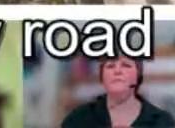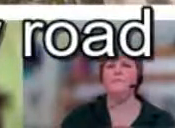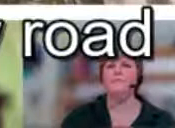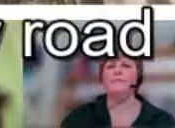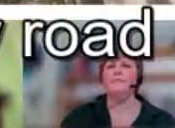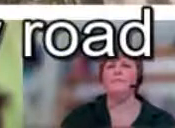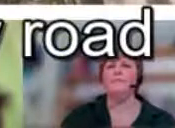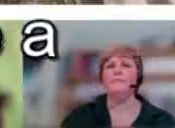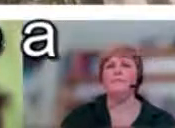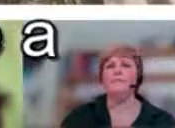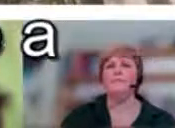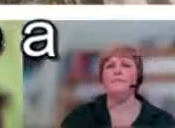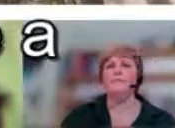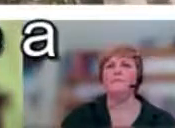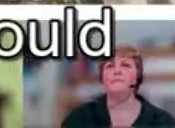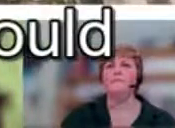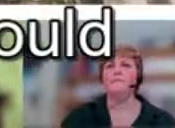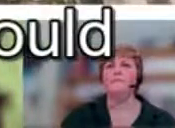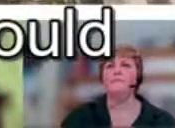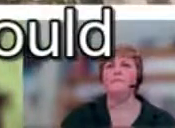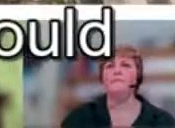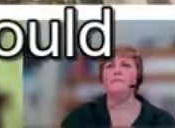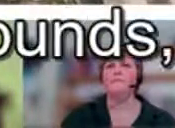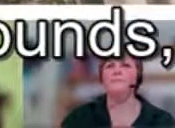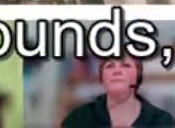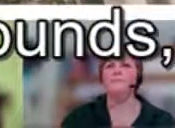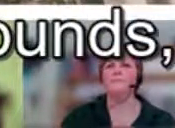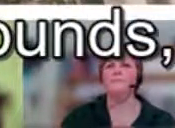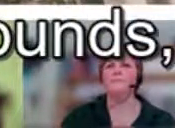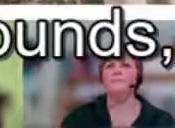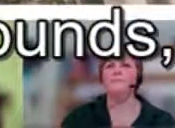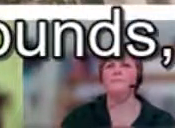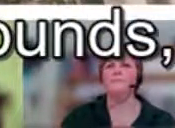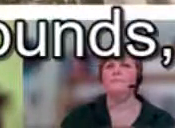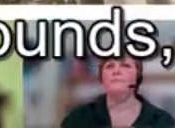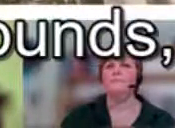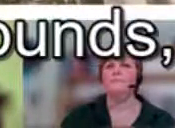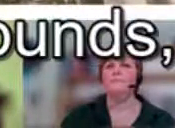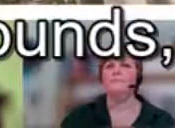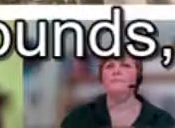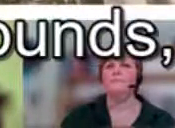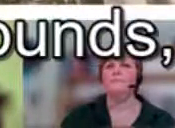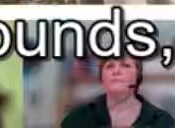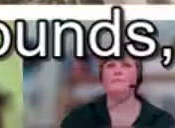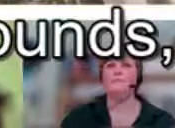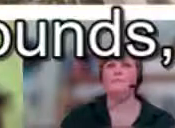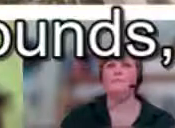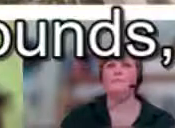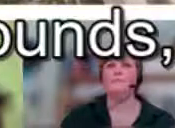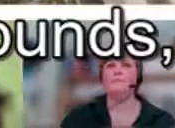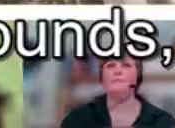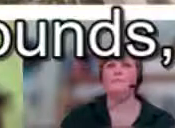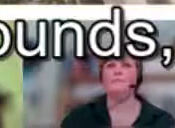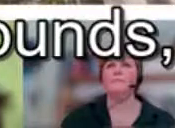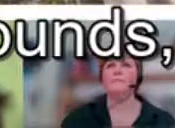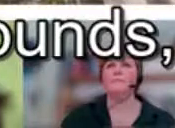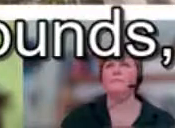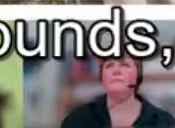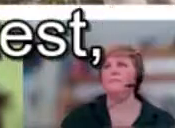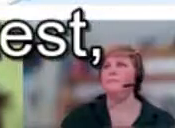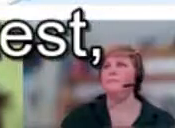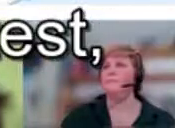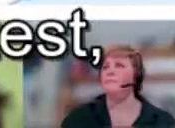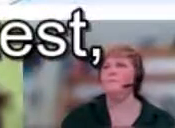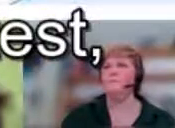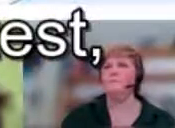The main method of controlling noise would be, where practical, to design the road within landscape features such as cuttings and bunds